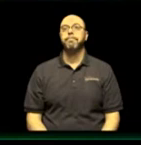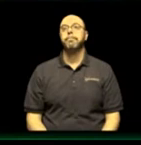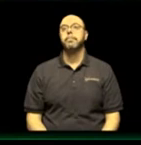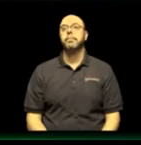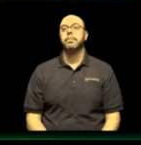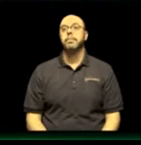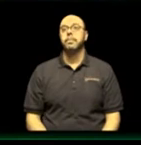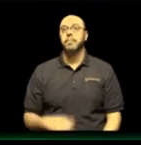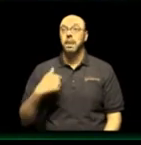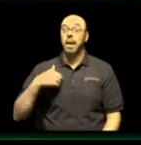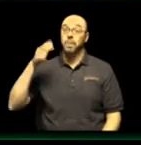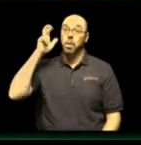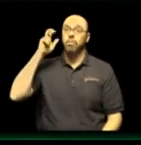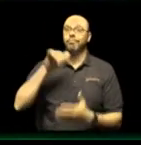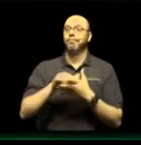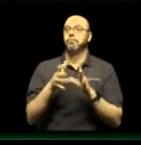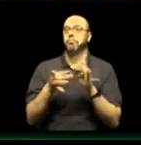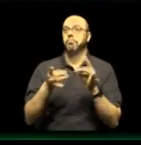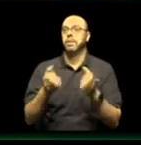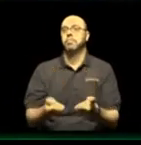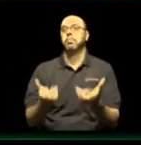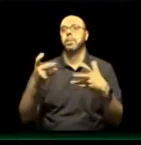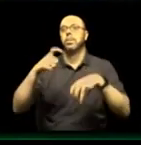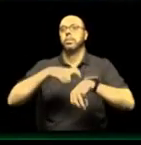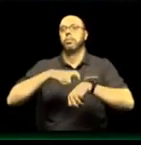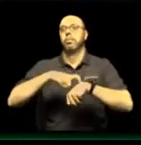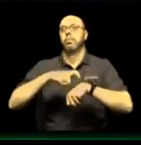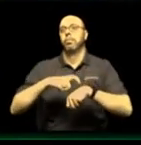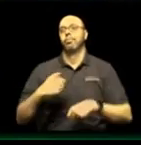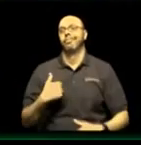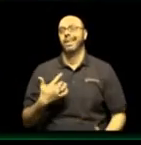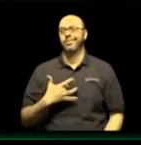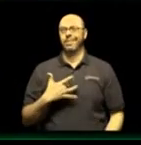I heard that story many times. I feel